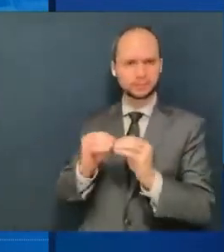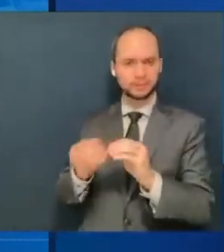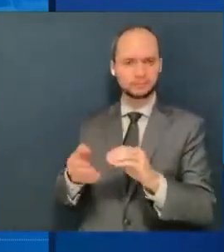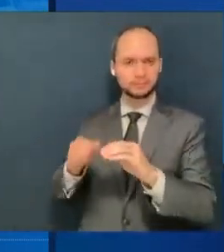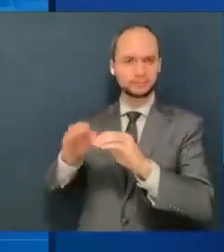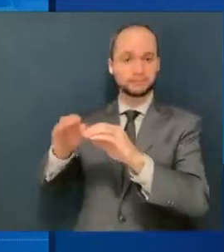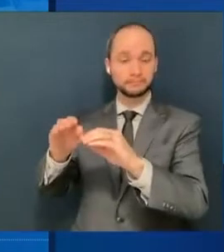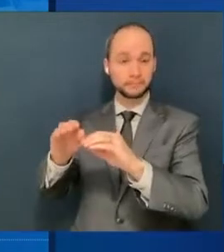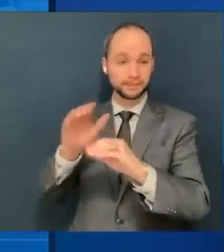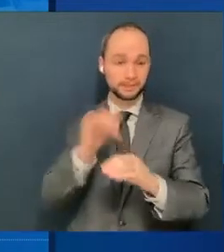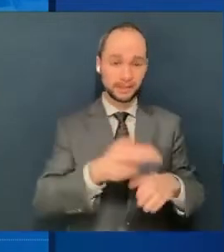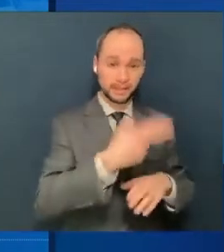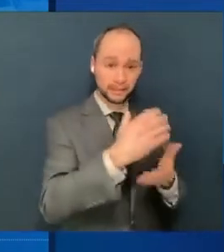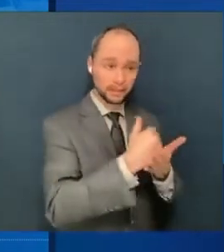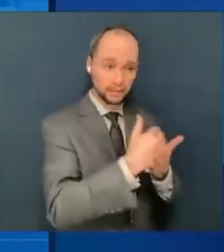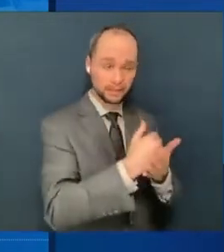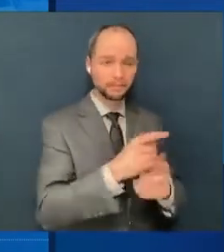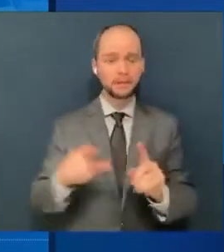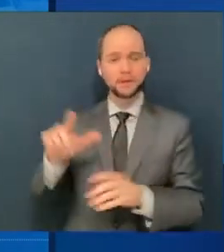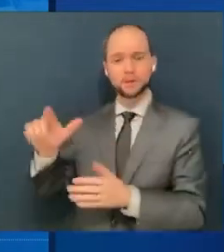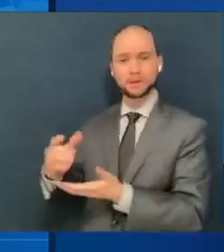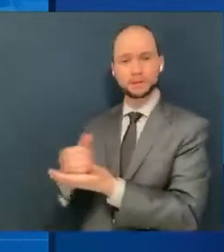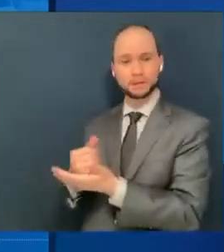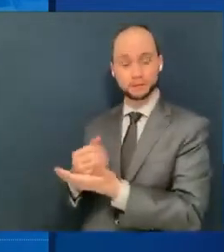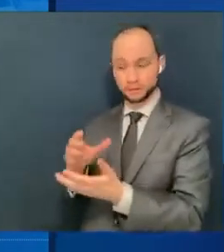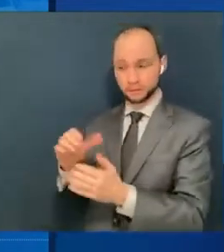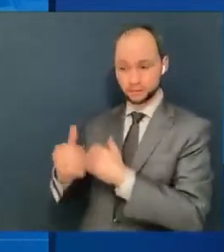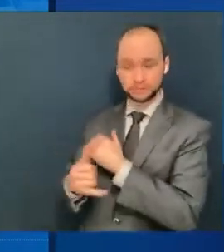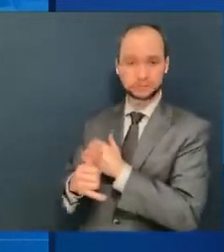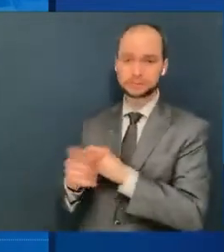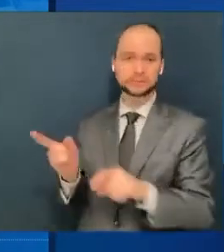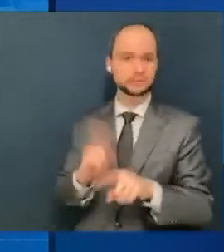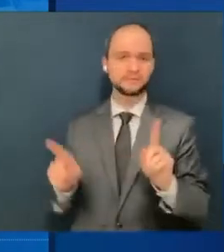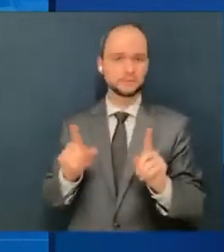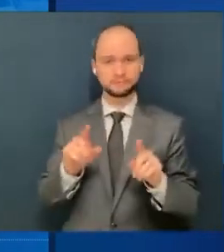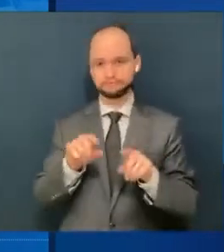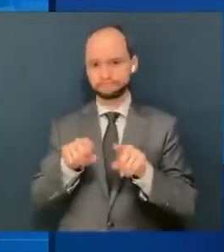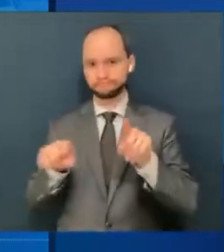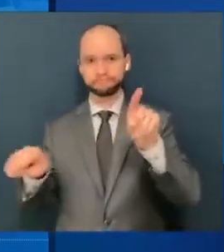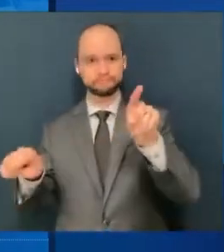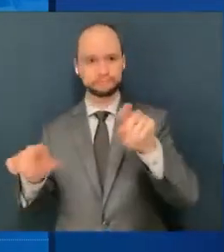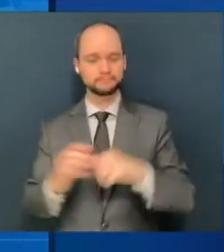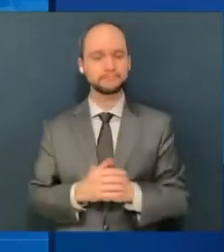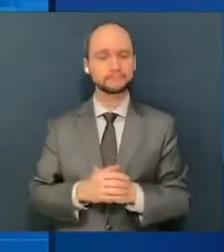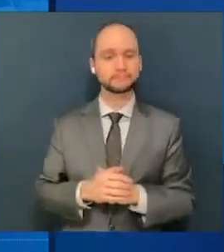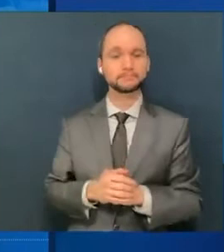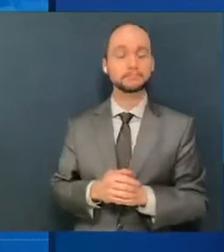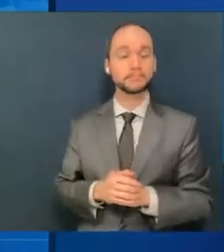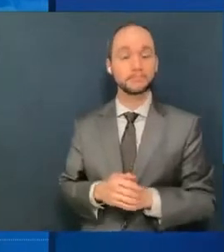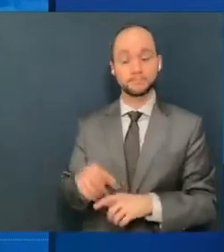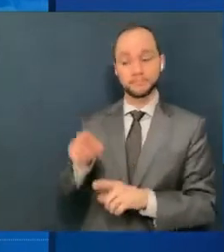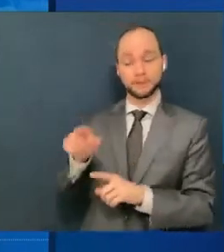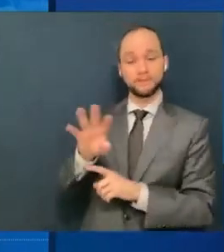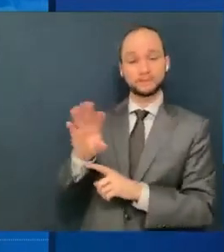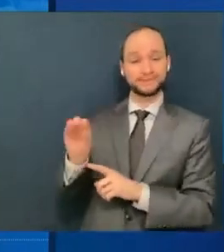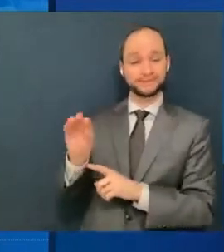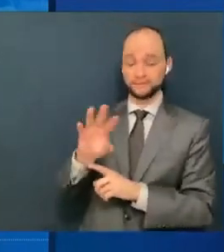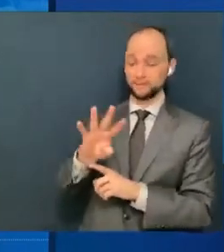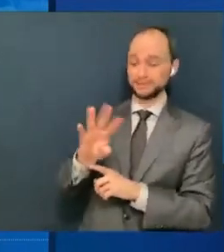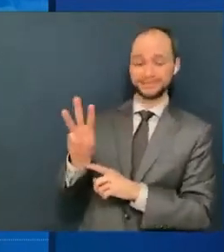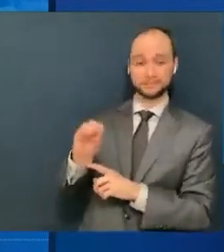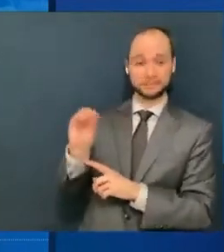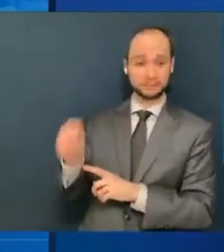it's a very different story. Despite huge progress, with an average coverage of 46% with two